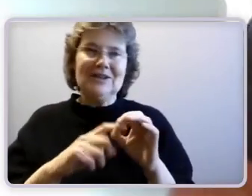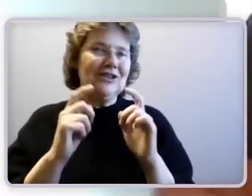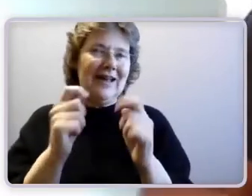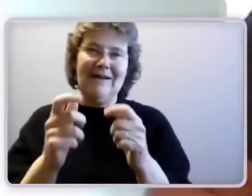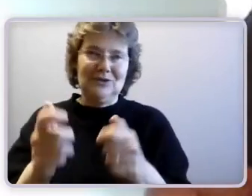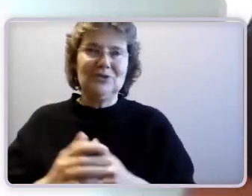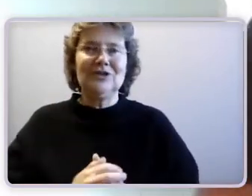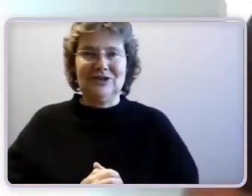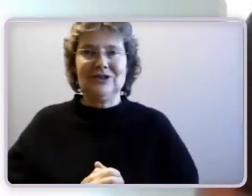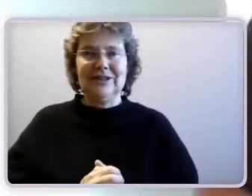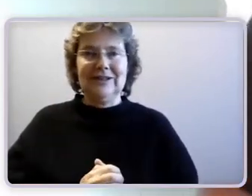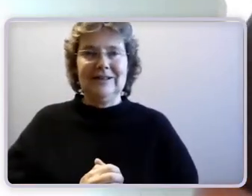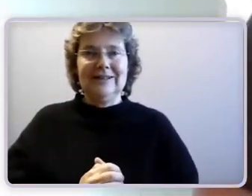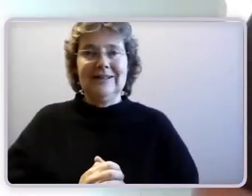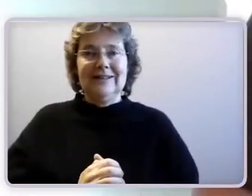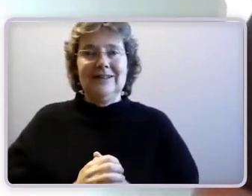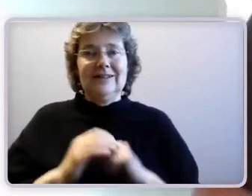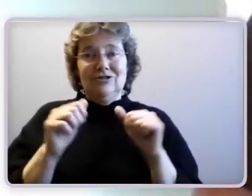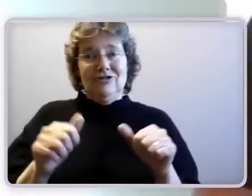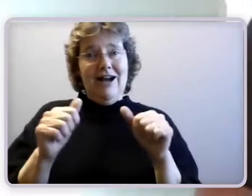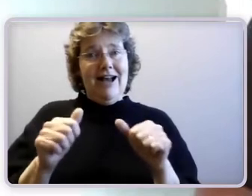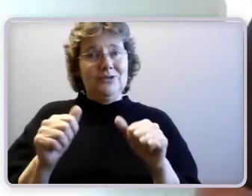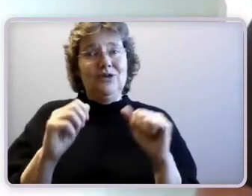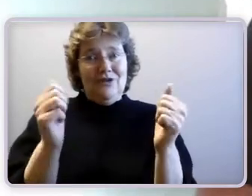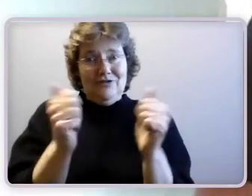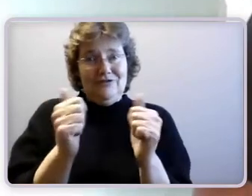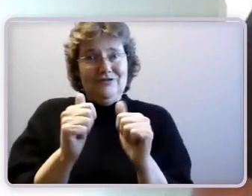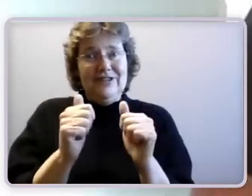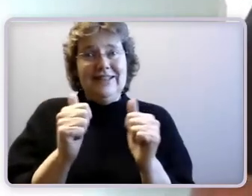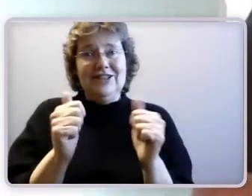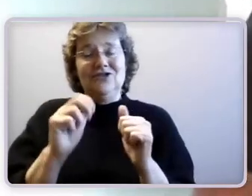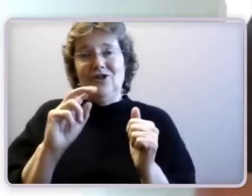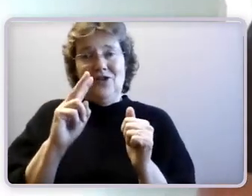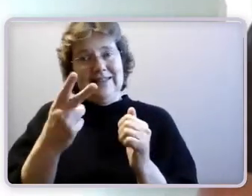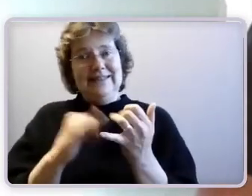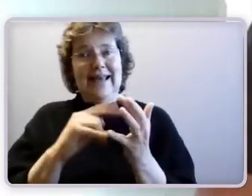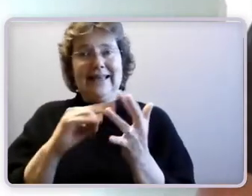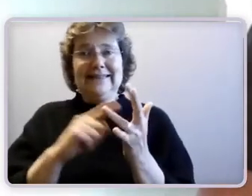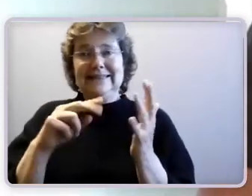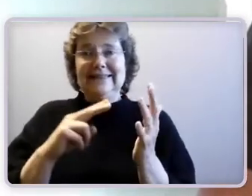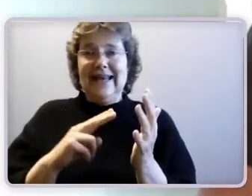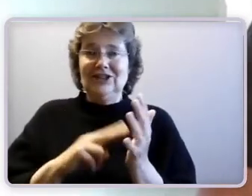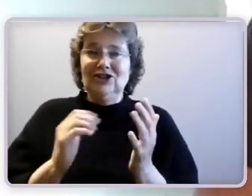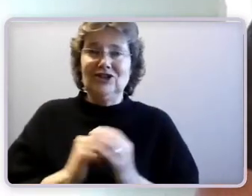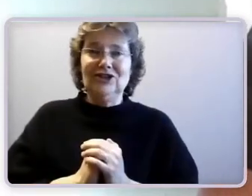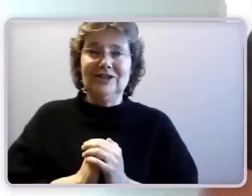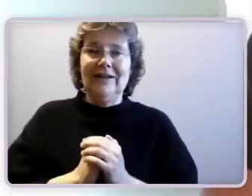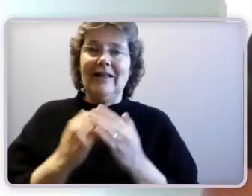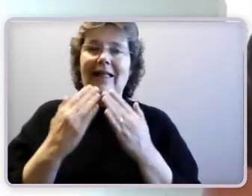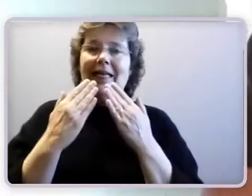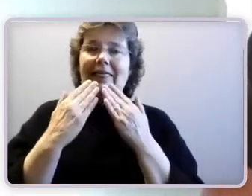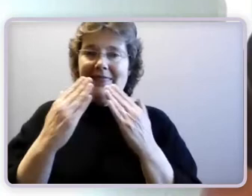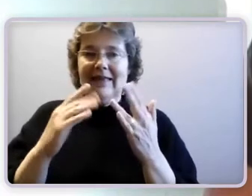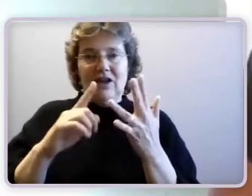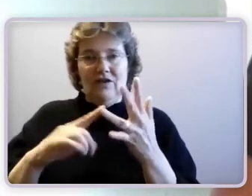So everybody, we've come to a close to the second session of an exciting series this week. I would like to thank the Office of the Public Advocate